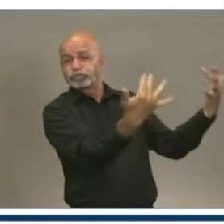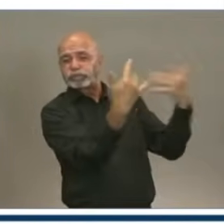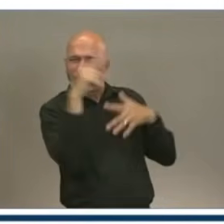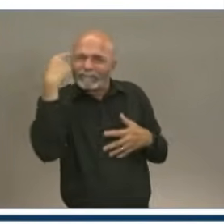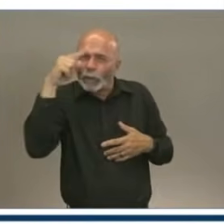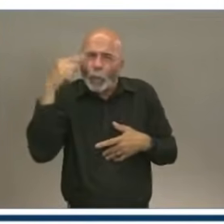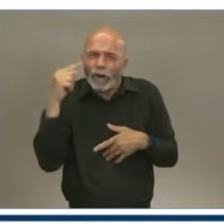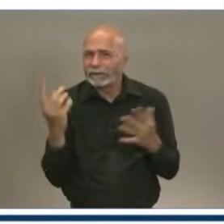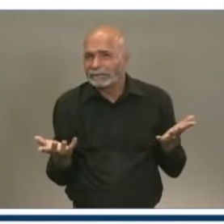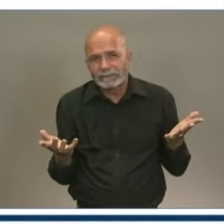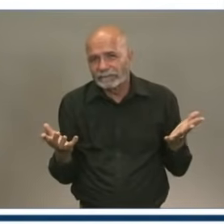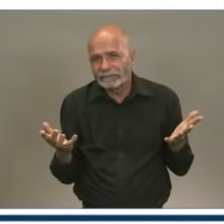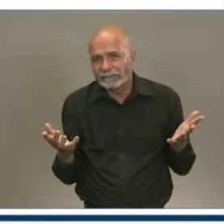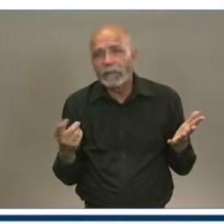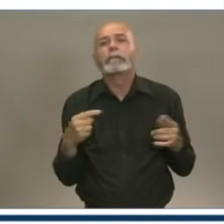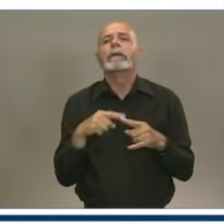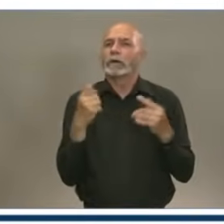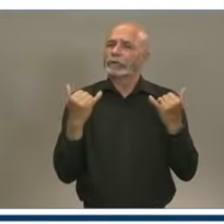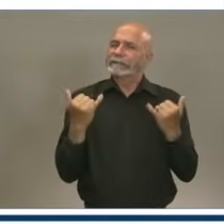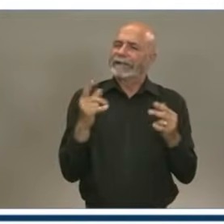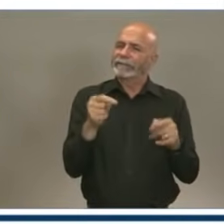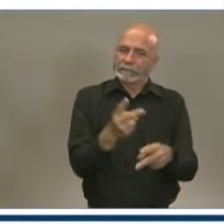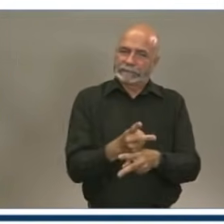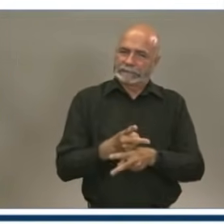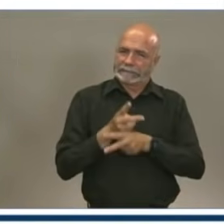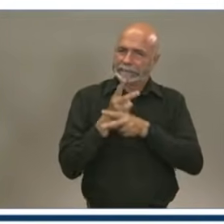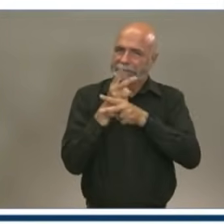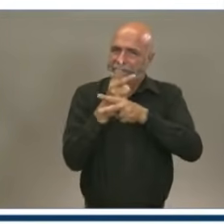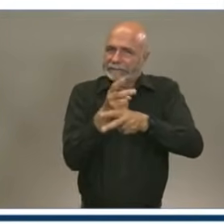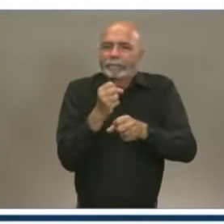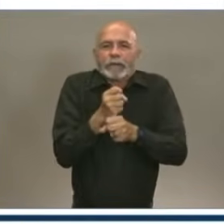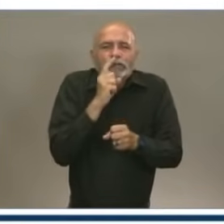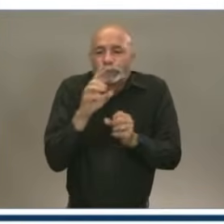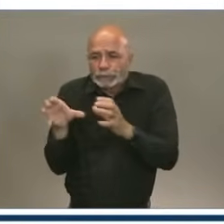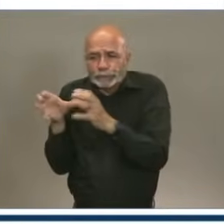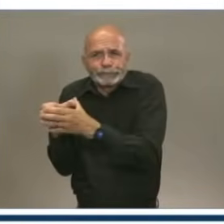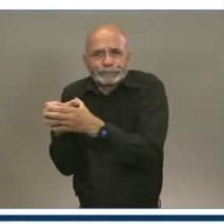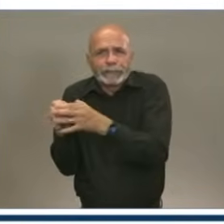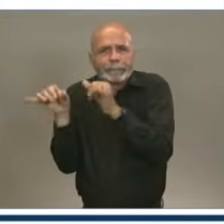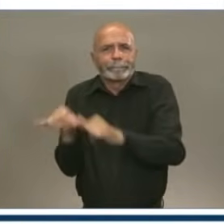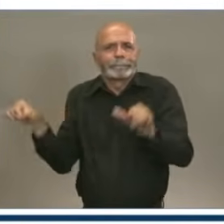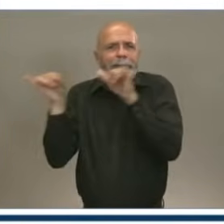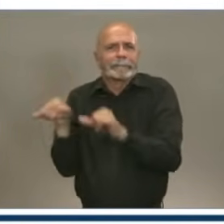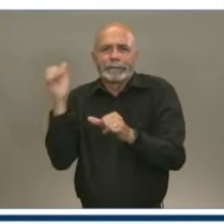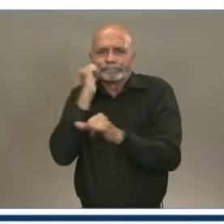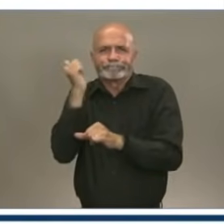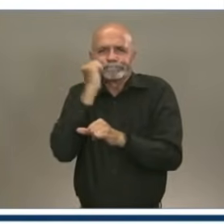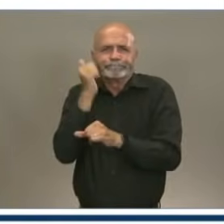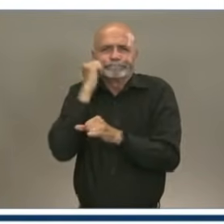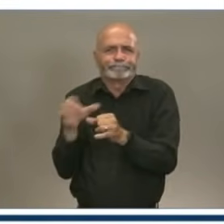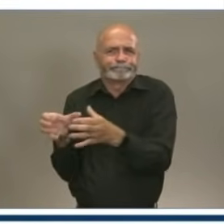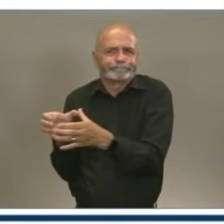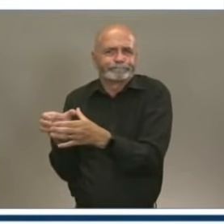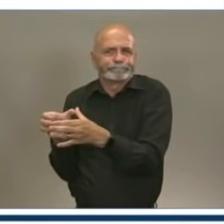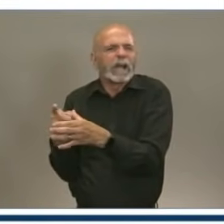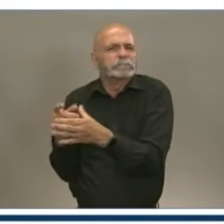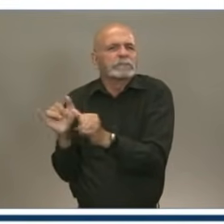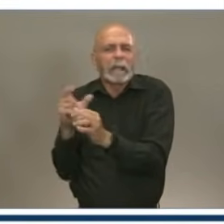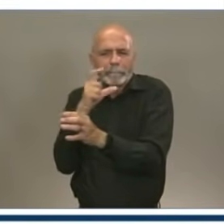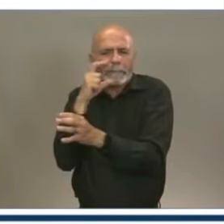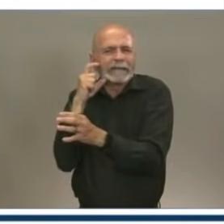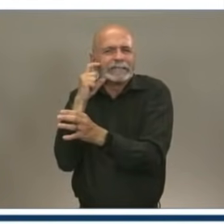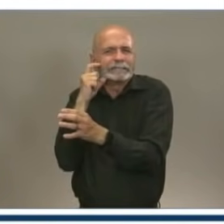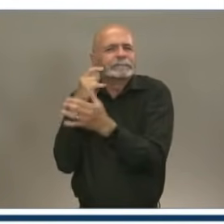keep some consistency in those. We're still requiring people to have physical distancing and masking in certain